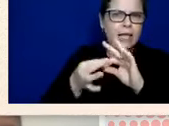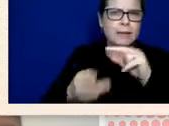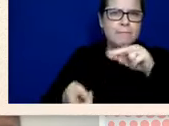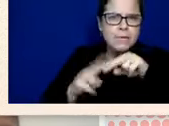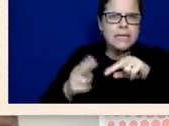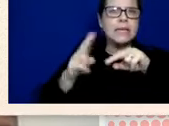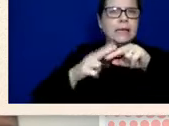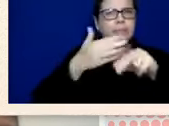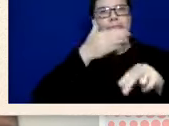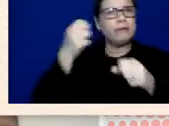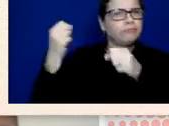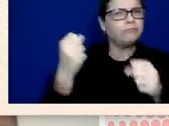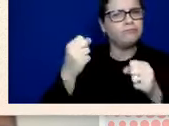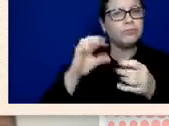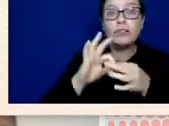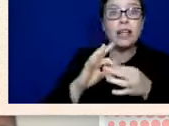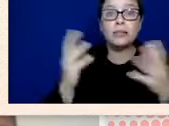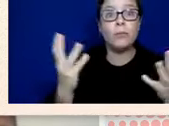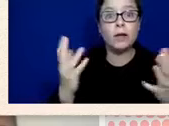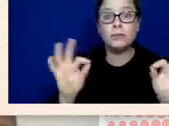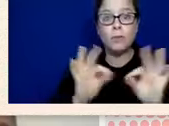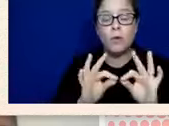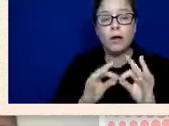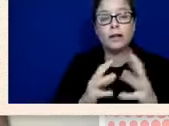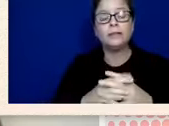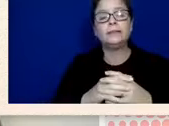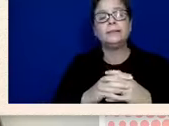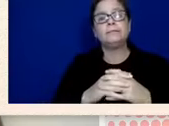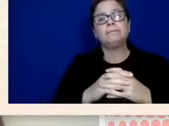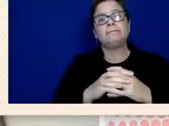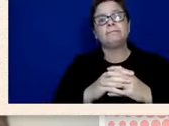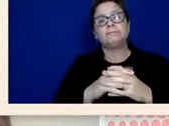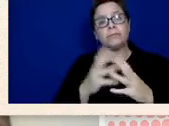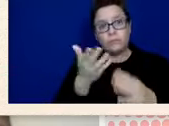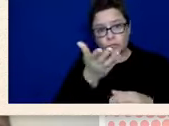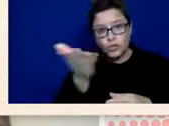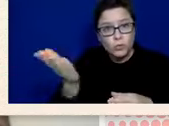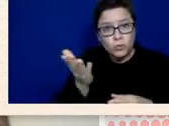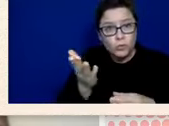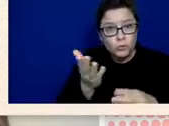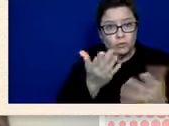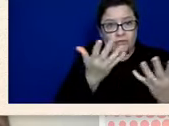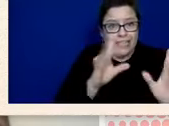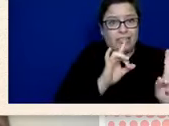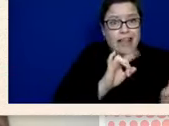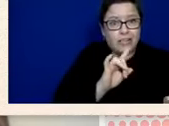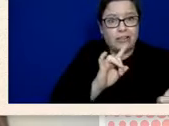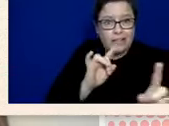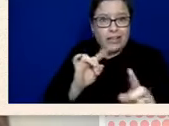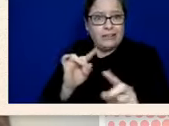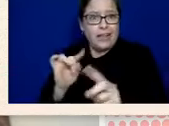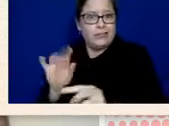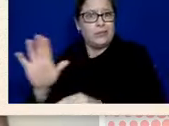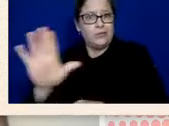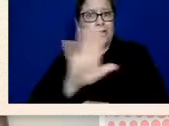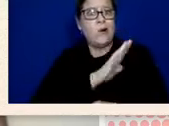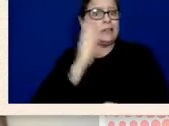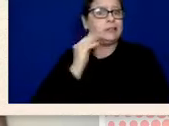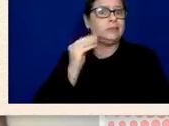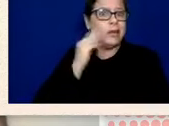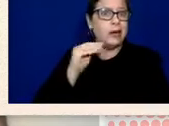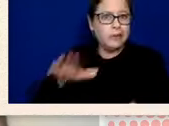really counts is that since most of you who have answered that you have all a